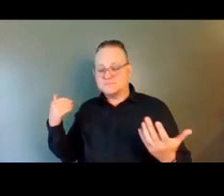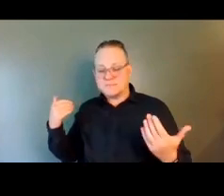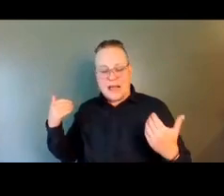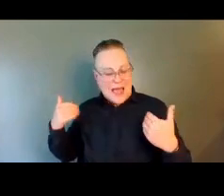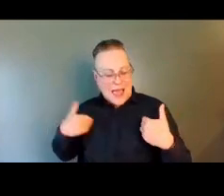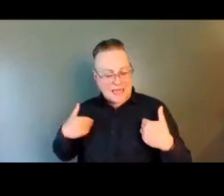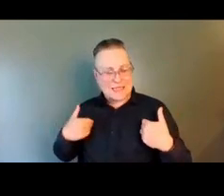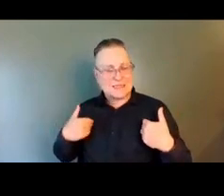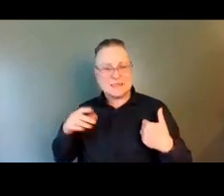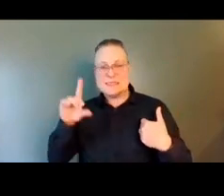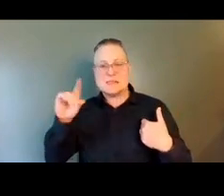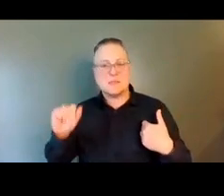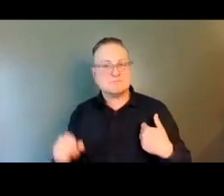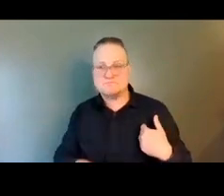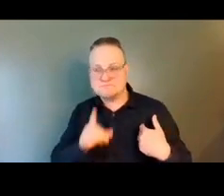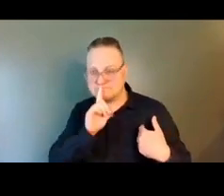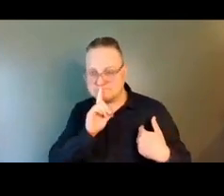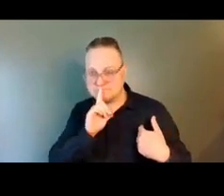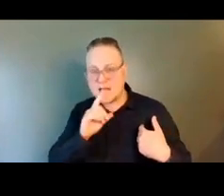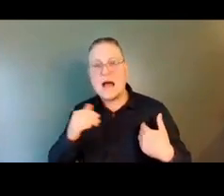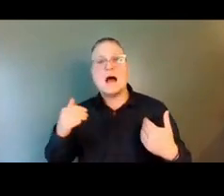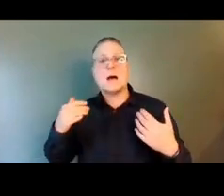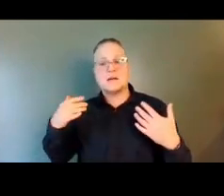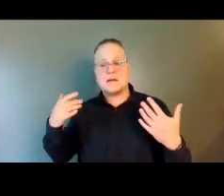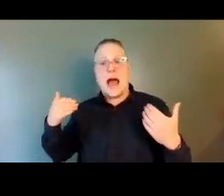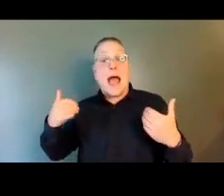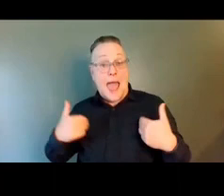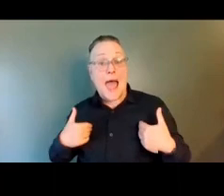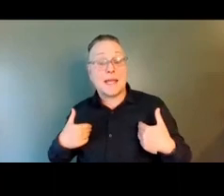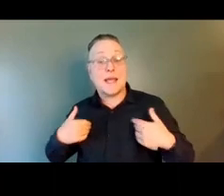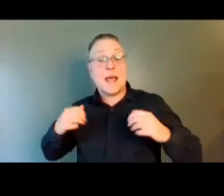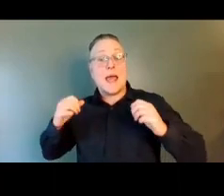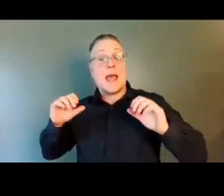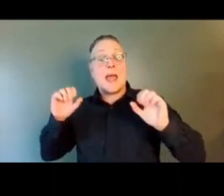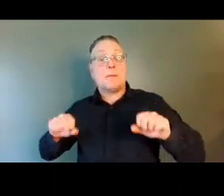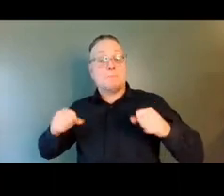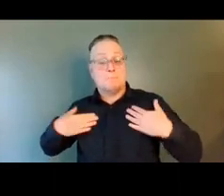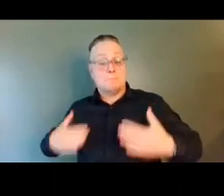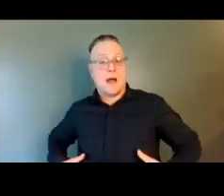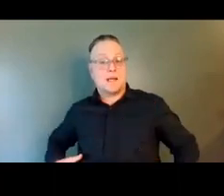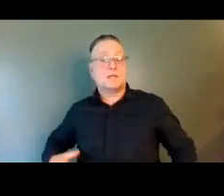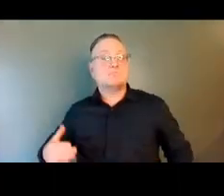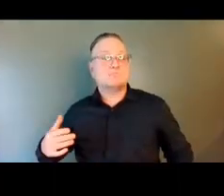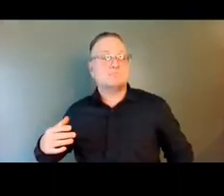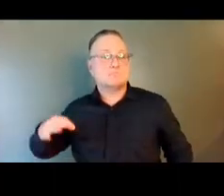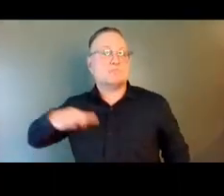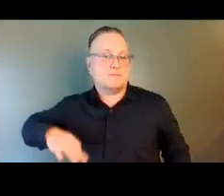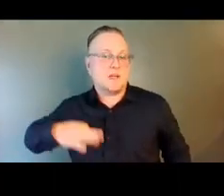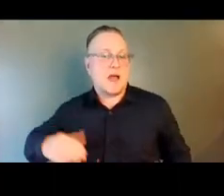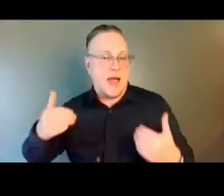privilege in the able-bodied world, so to speak, and then acquiring a disability and